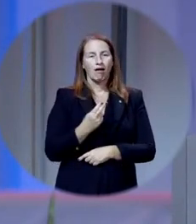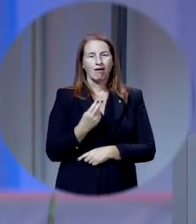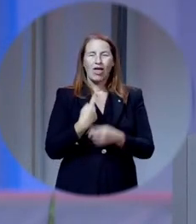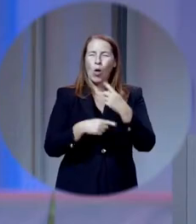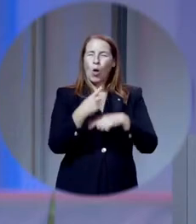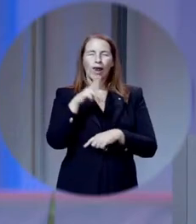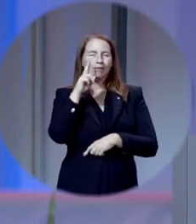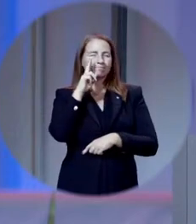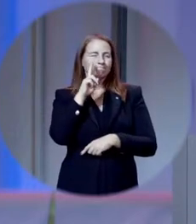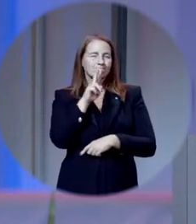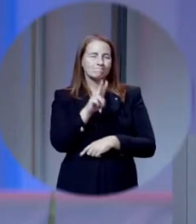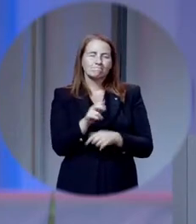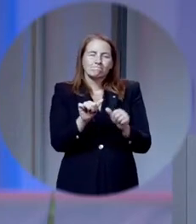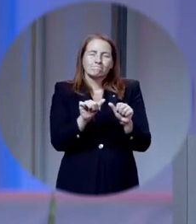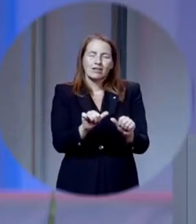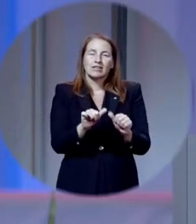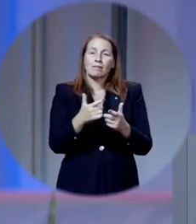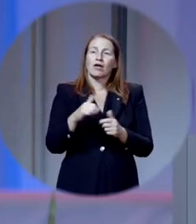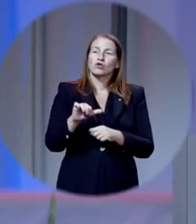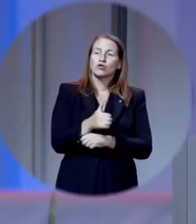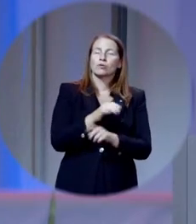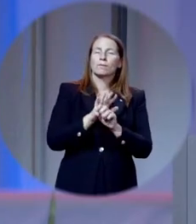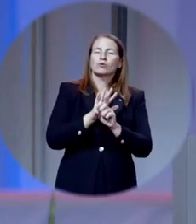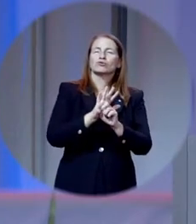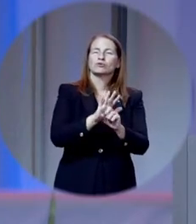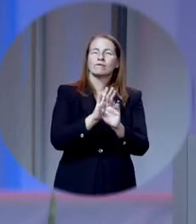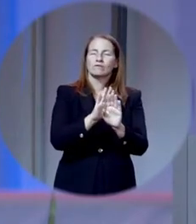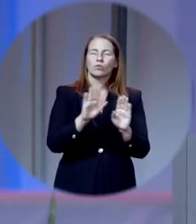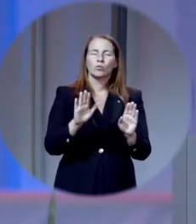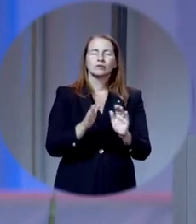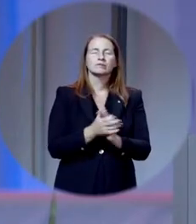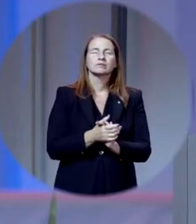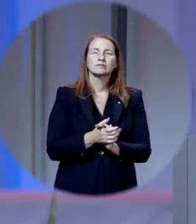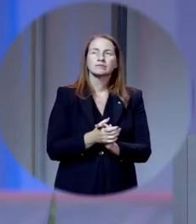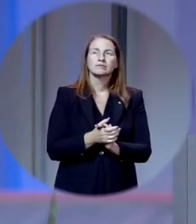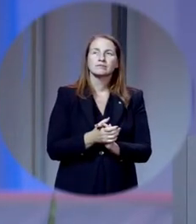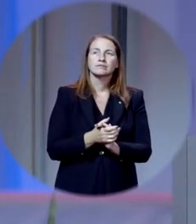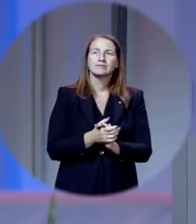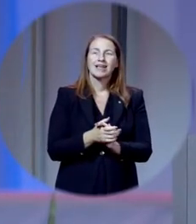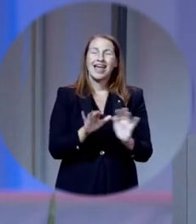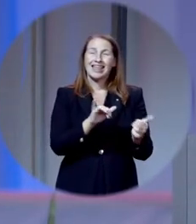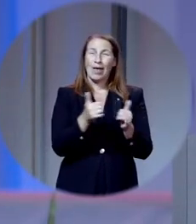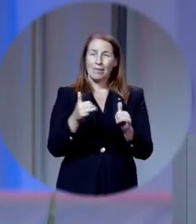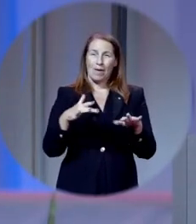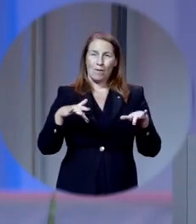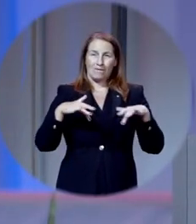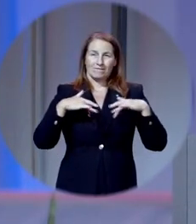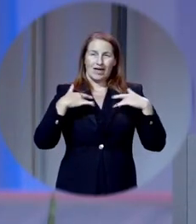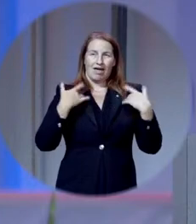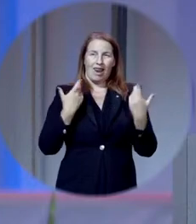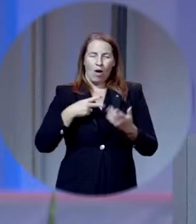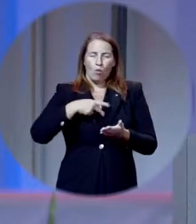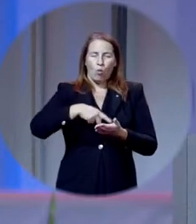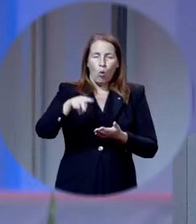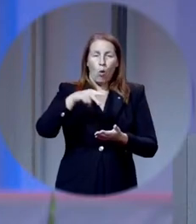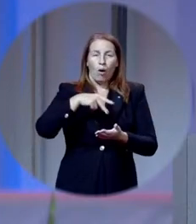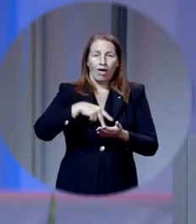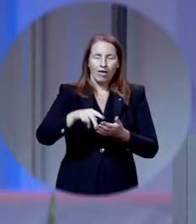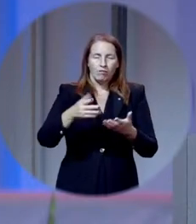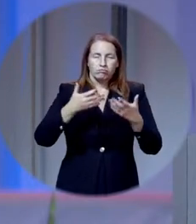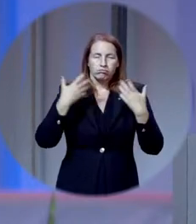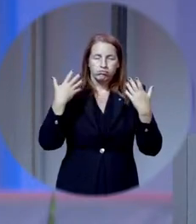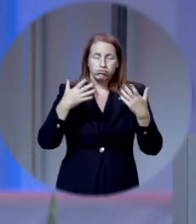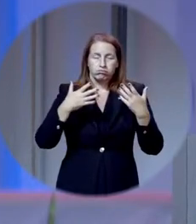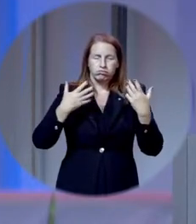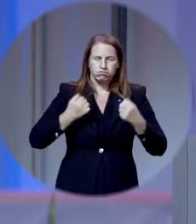the boundaries of thought. So although sometimes you may feel as though you're walking against the wind, I ask you to